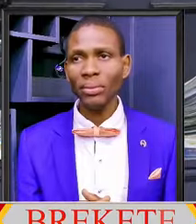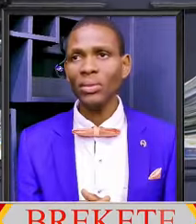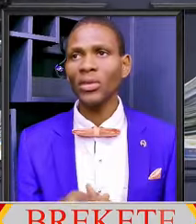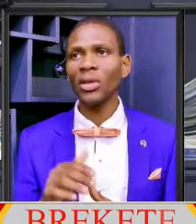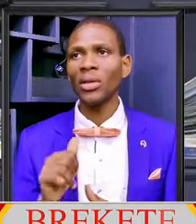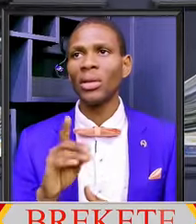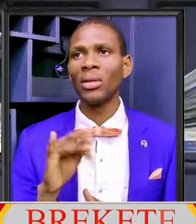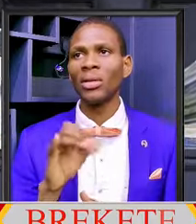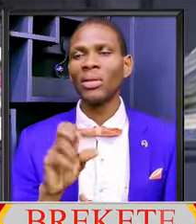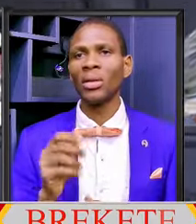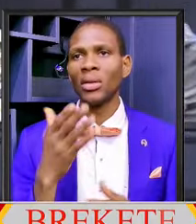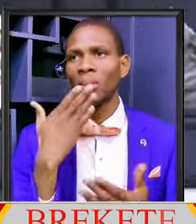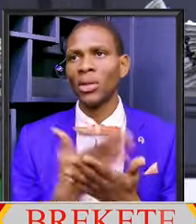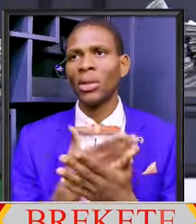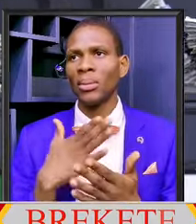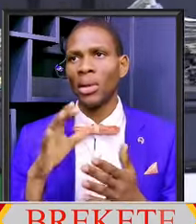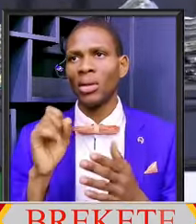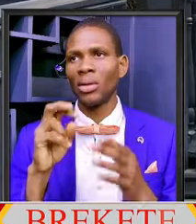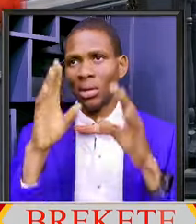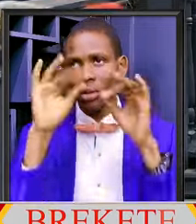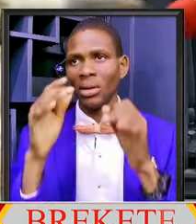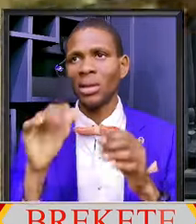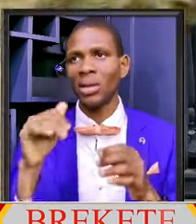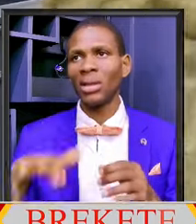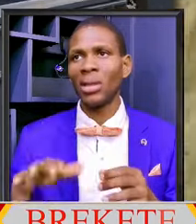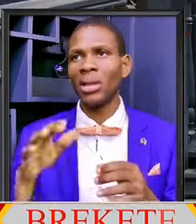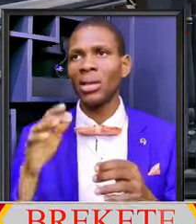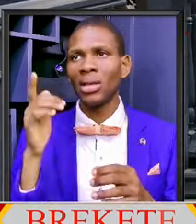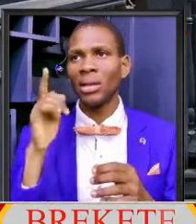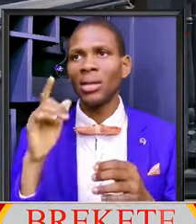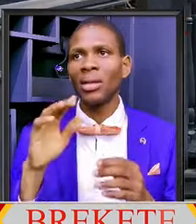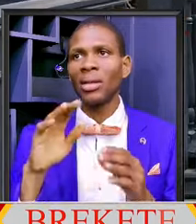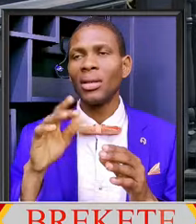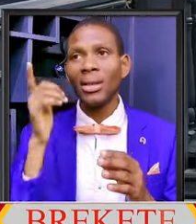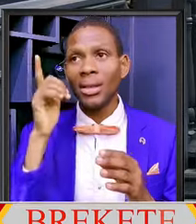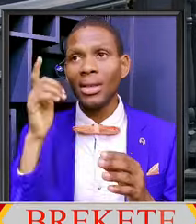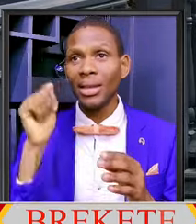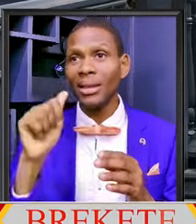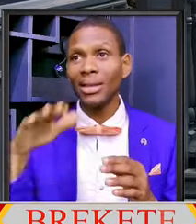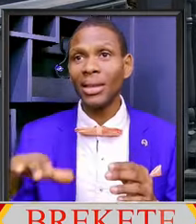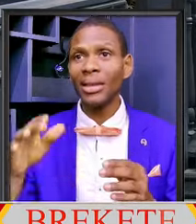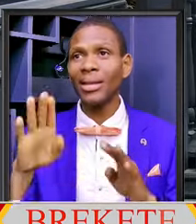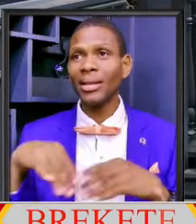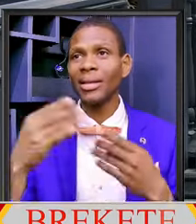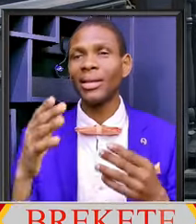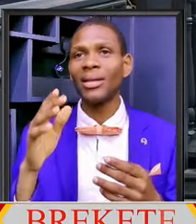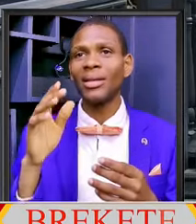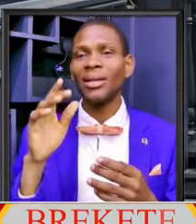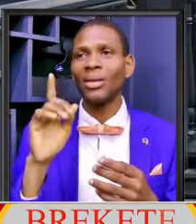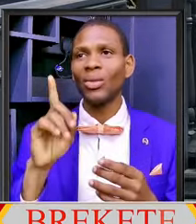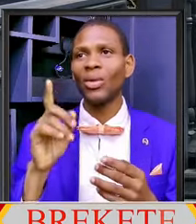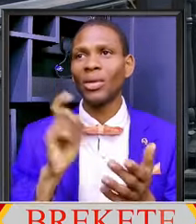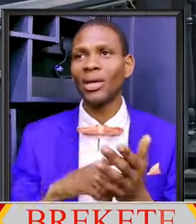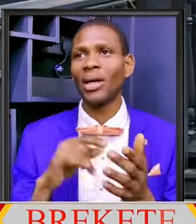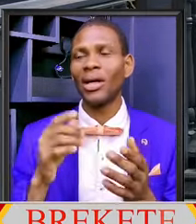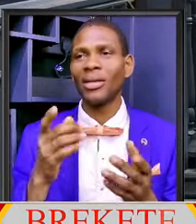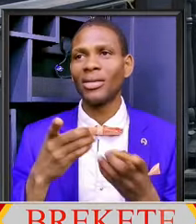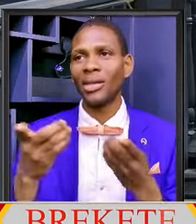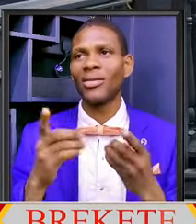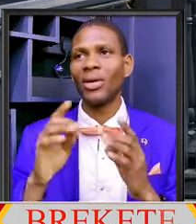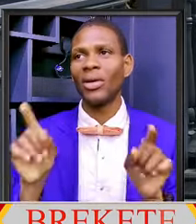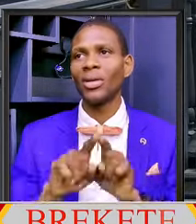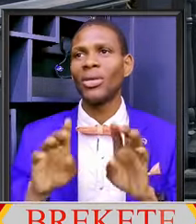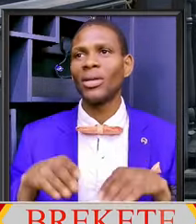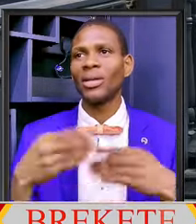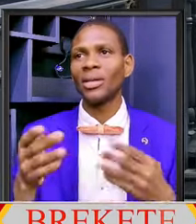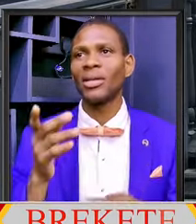Yes, Adiza. Yes, sir. Good morning, my ordinary president. A child outside listening gave 1,000 naira, and also a driver passing by also